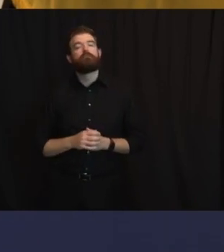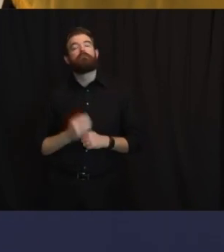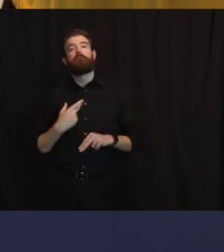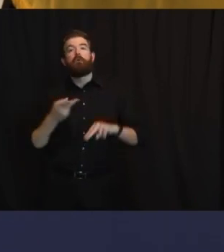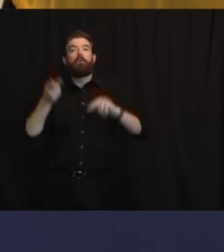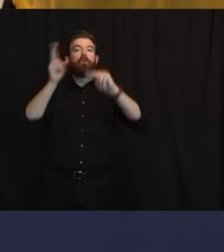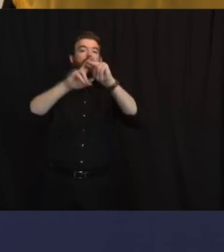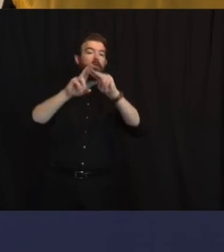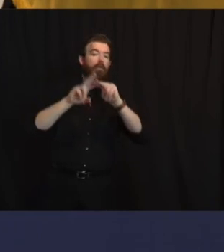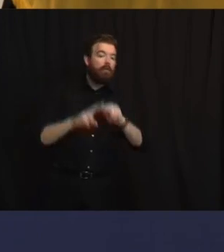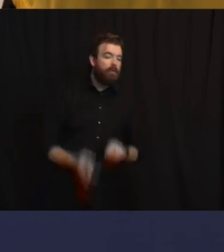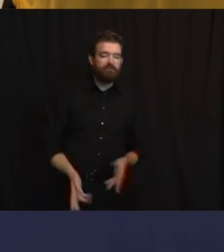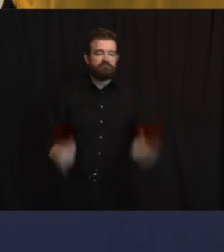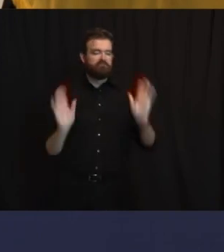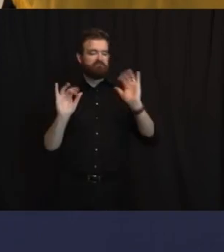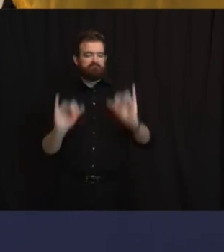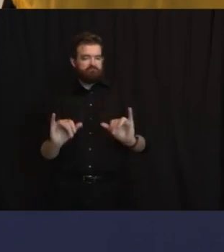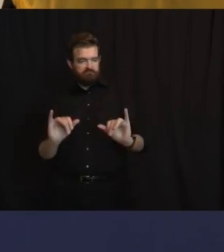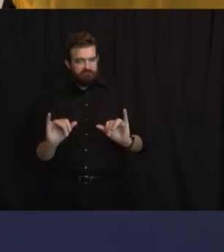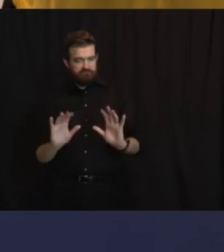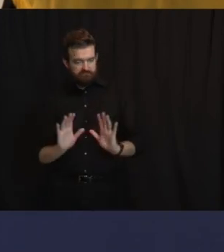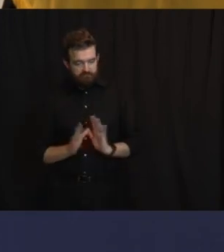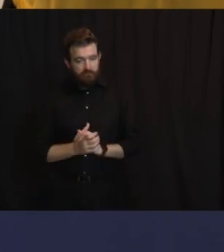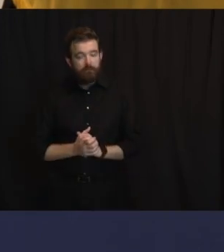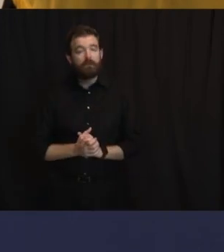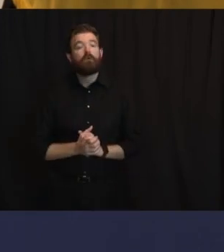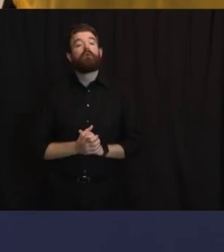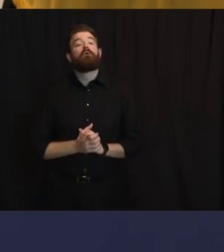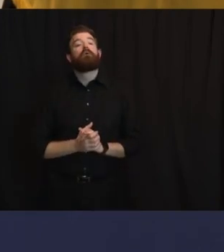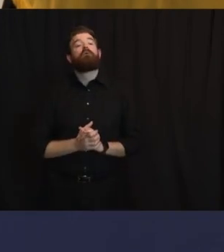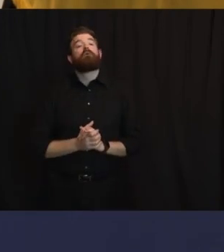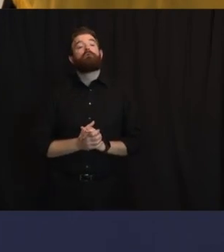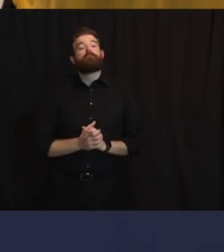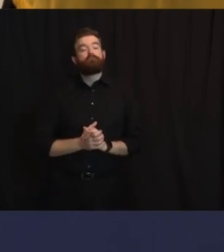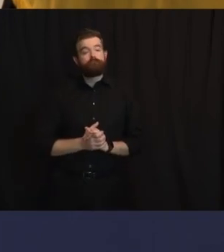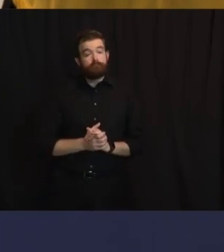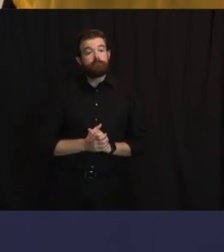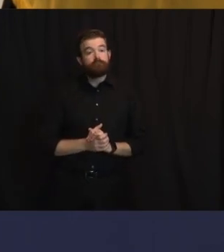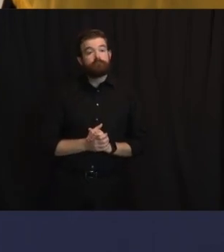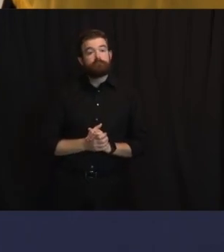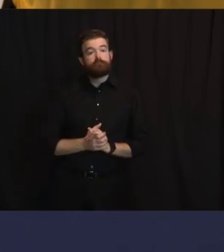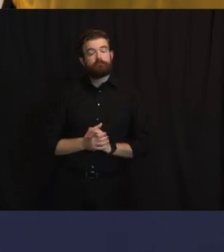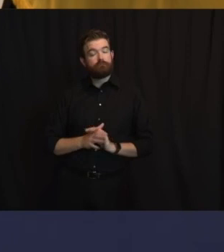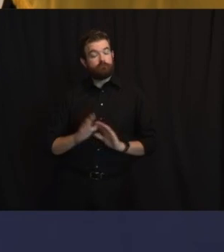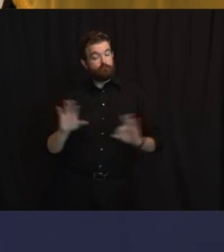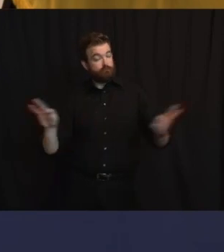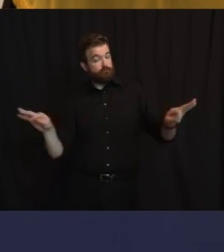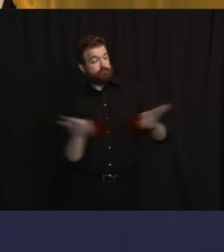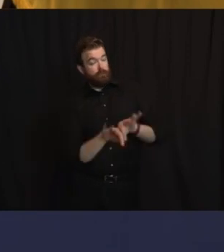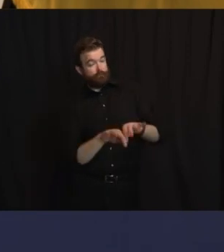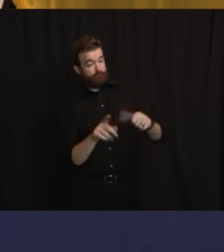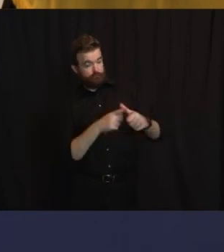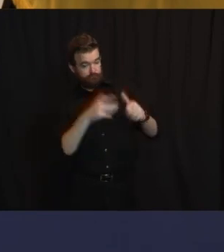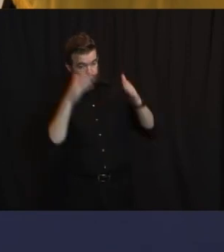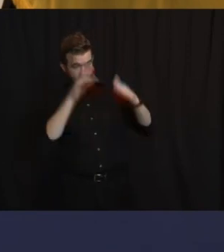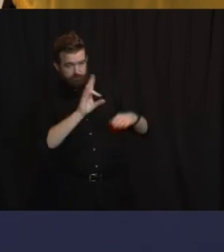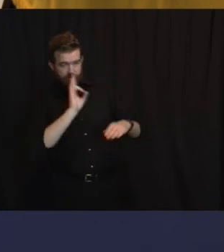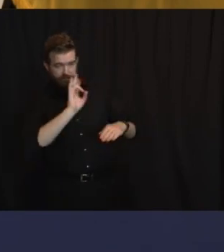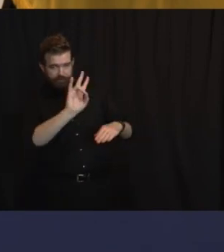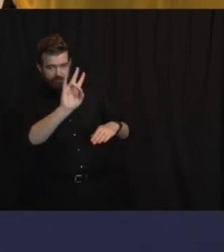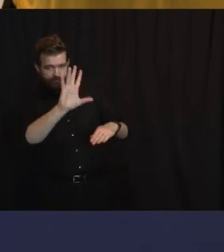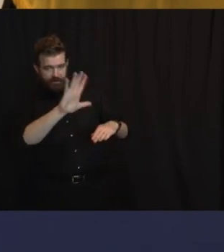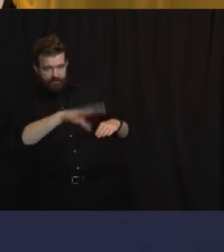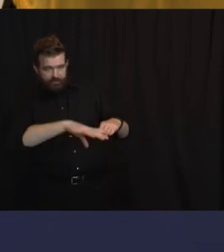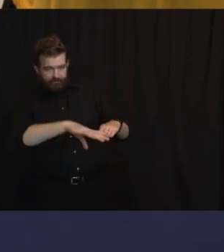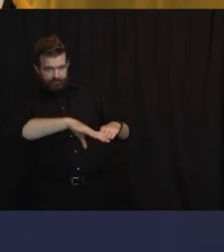of a SWAT team approach to 75 and up and then 65 and up, there are variations of that we're going to have to do to different communities in the state.